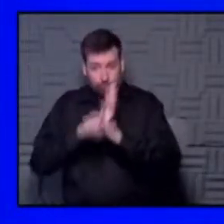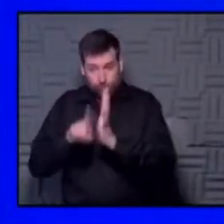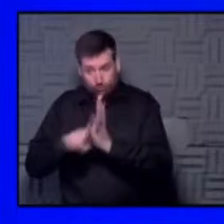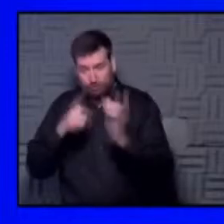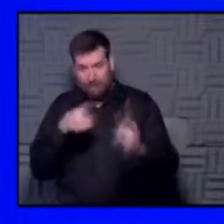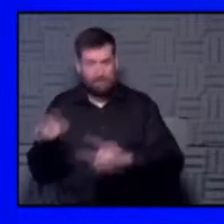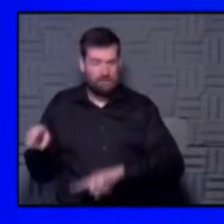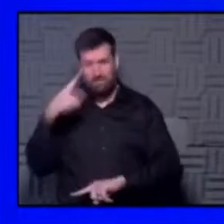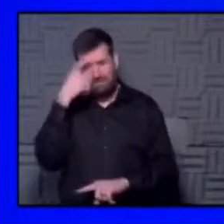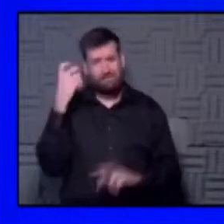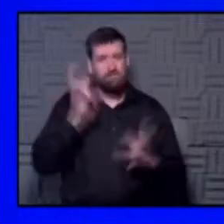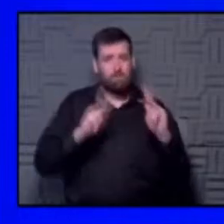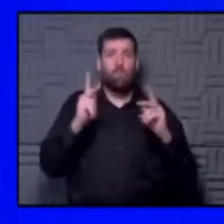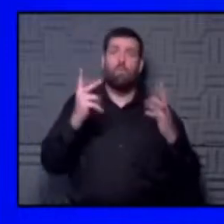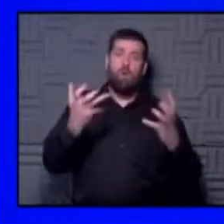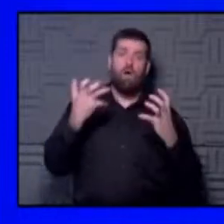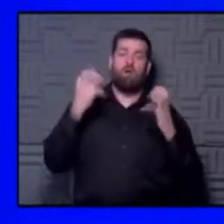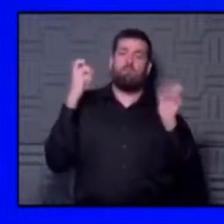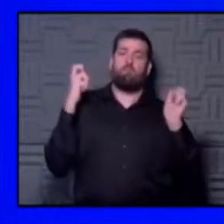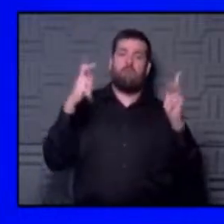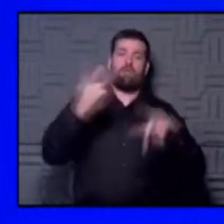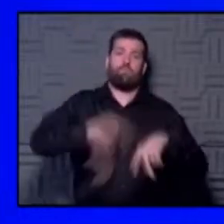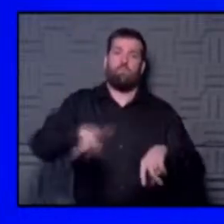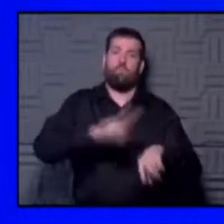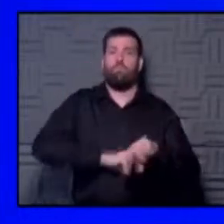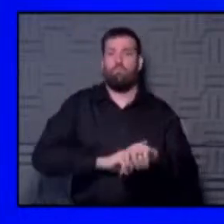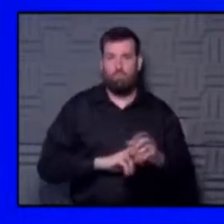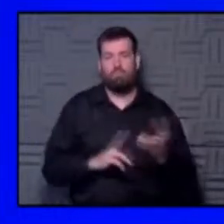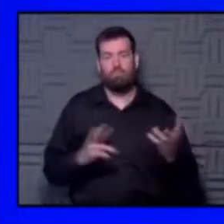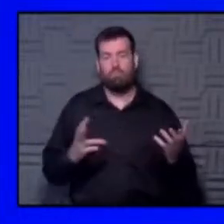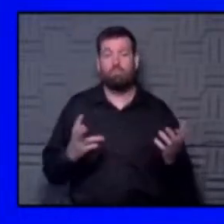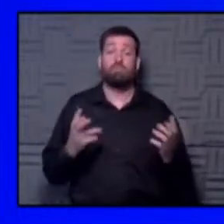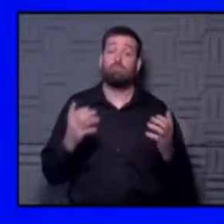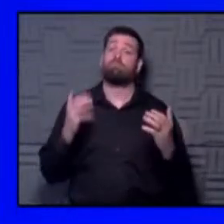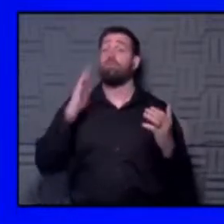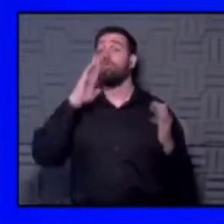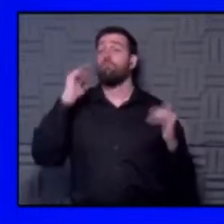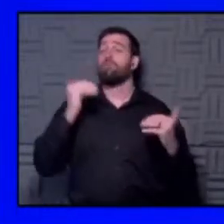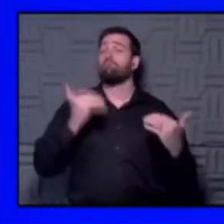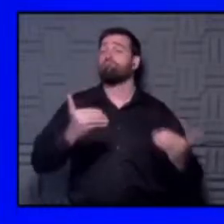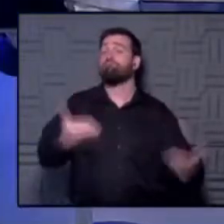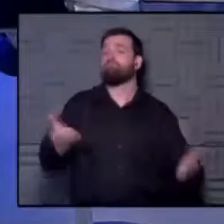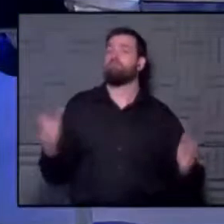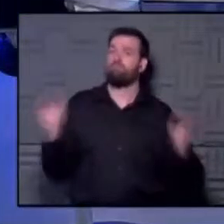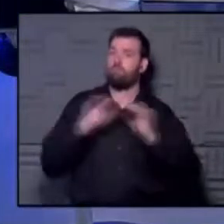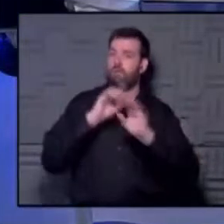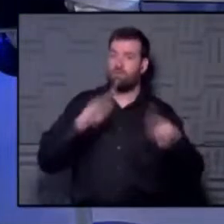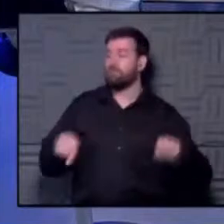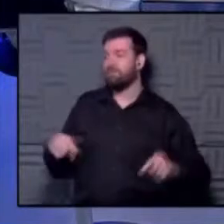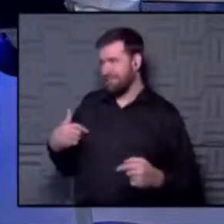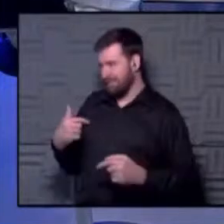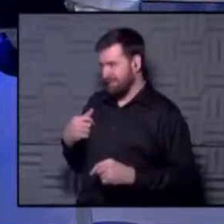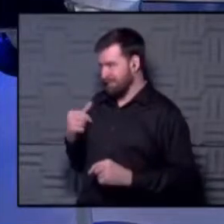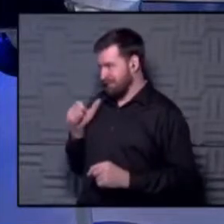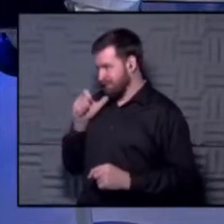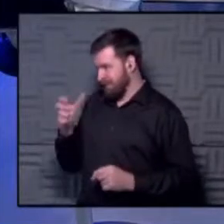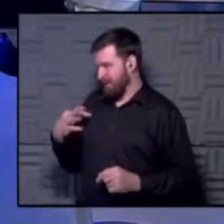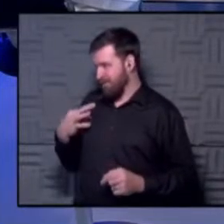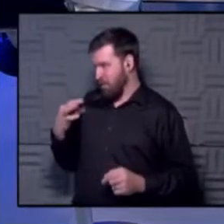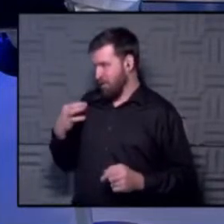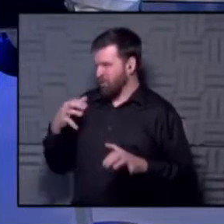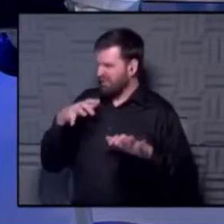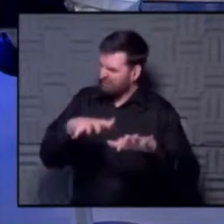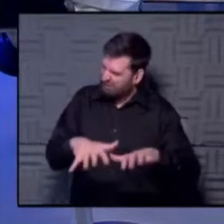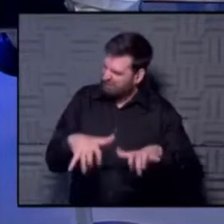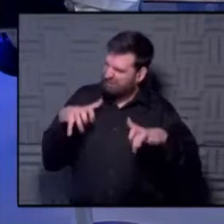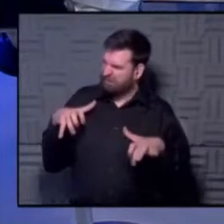things because people do want to get back to a normal life. So, hopefully, moving forward, we will get more answers. I would just say I would not have been a volunteer on the Pack the